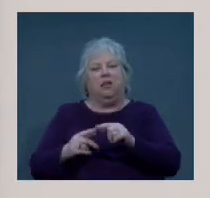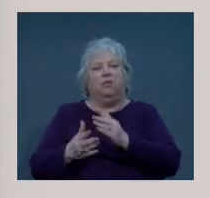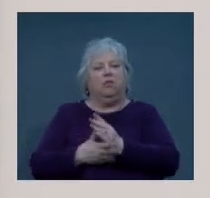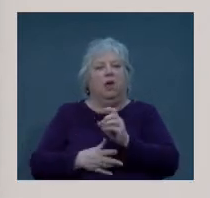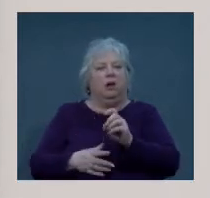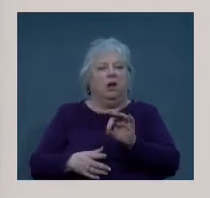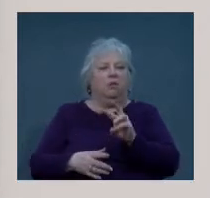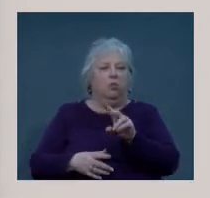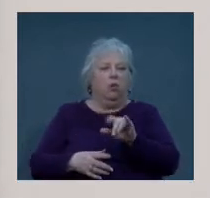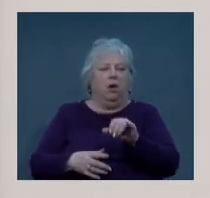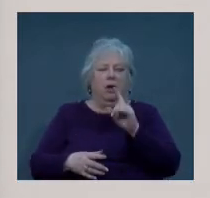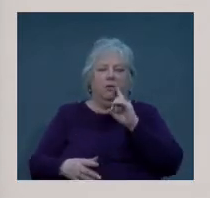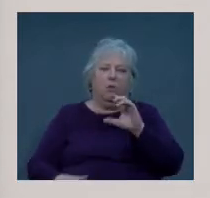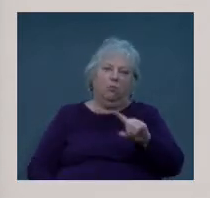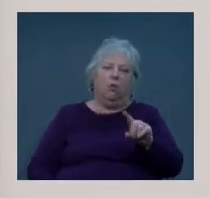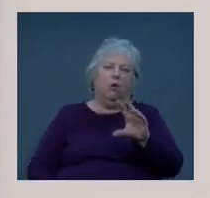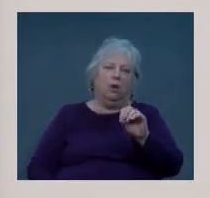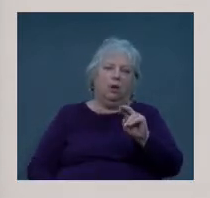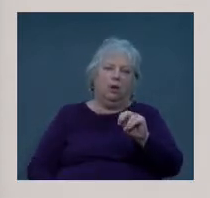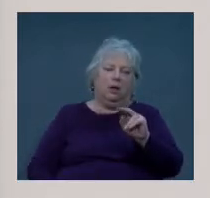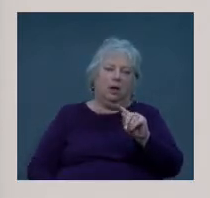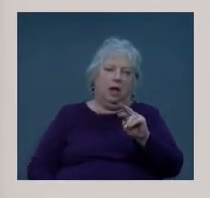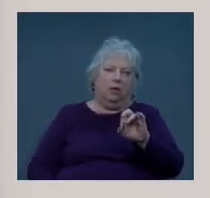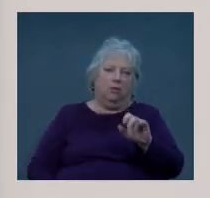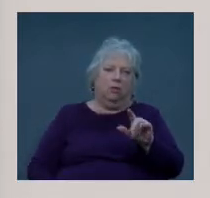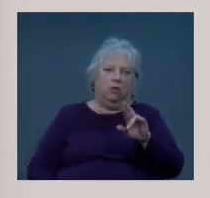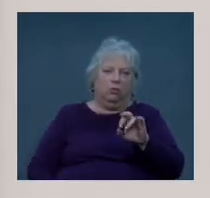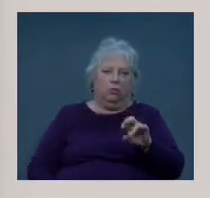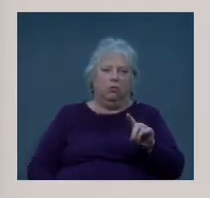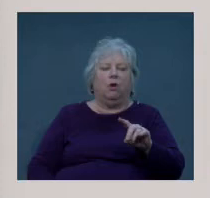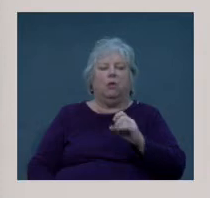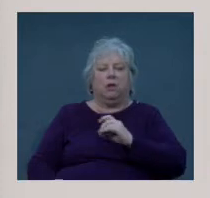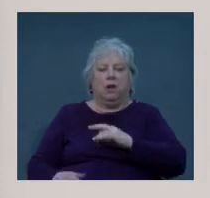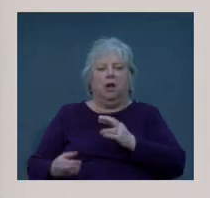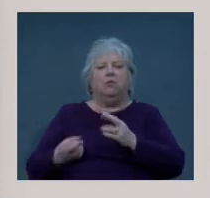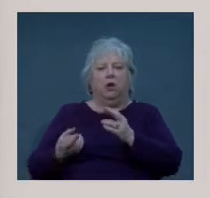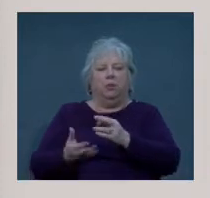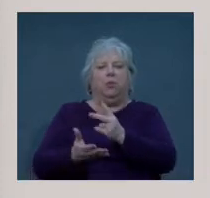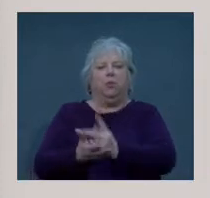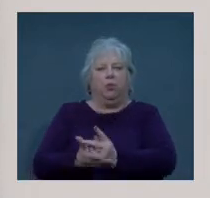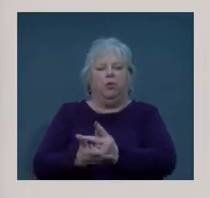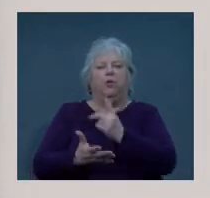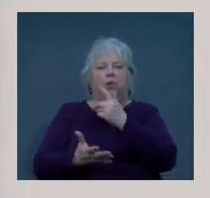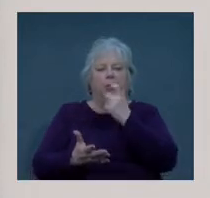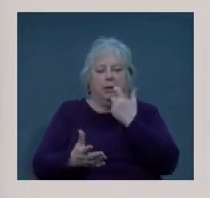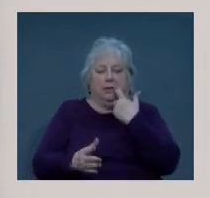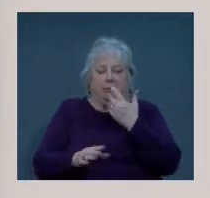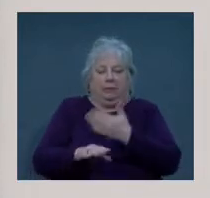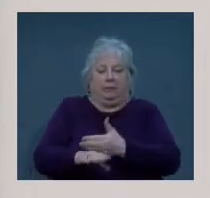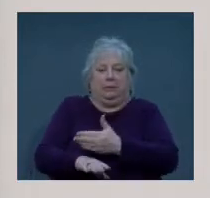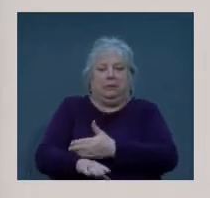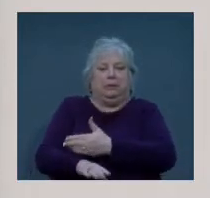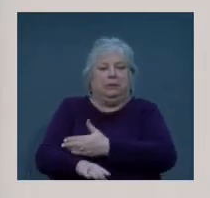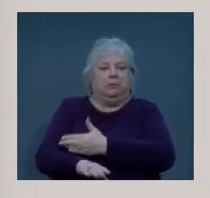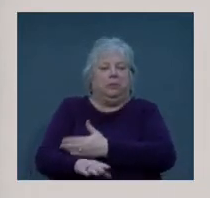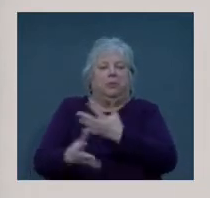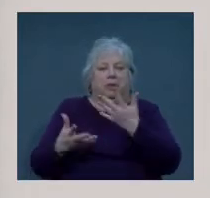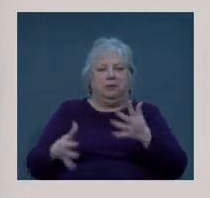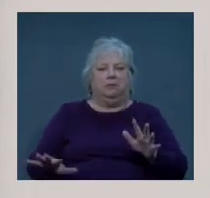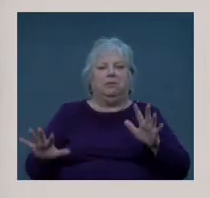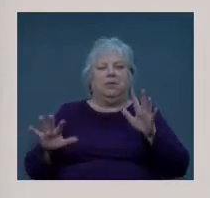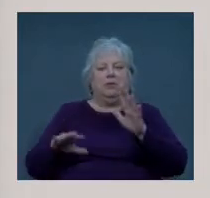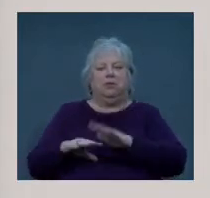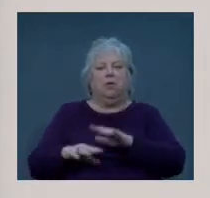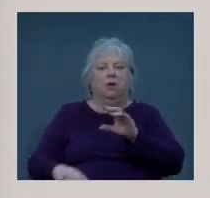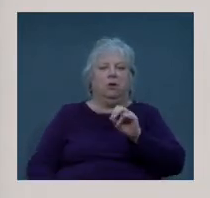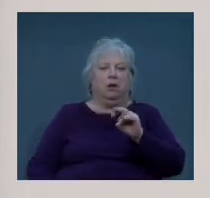Cantrell Road. Staff is recommending approval of that as the recent improvements have been done to